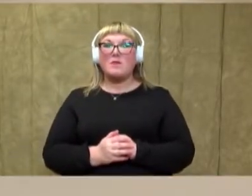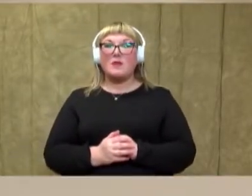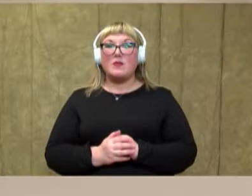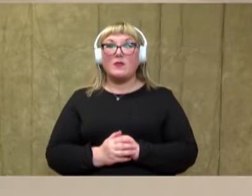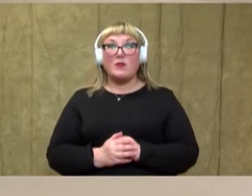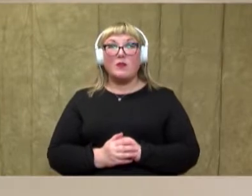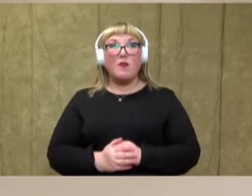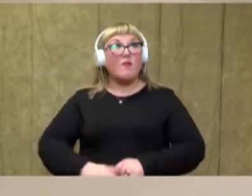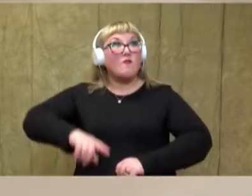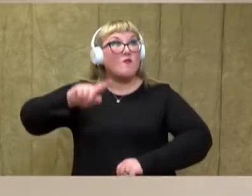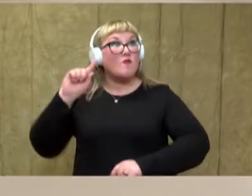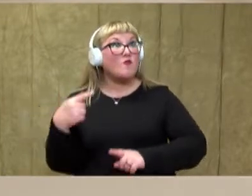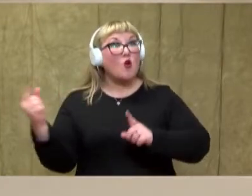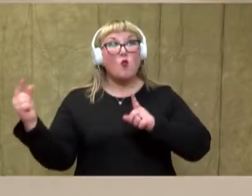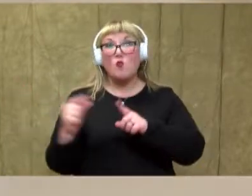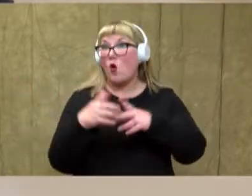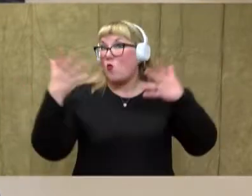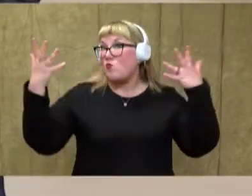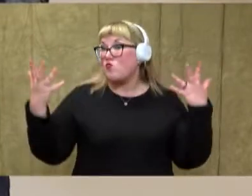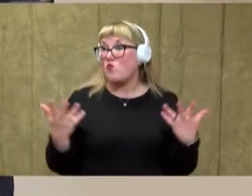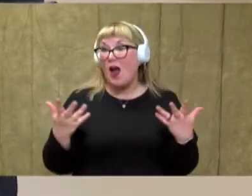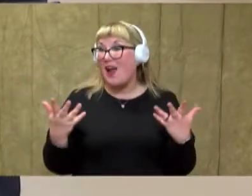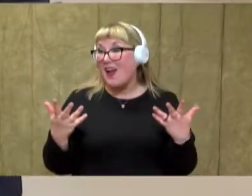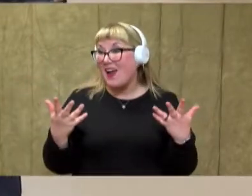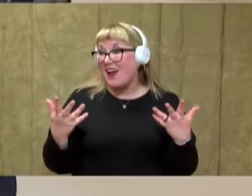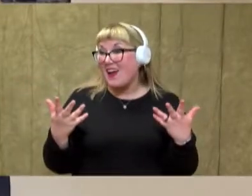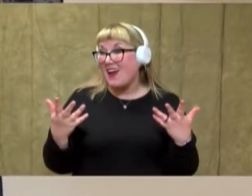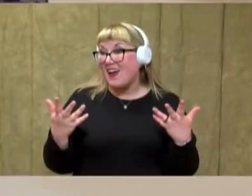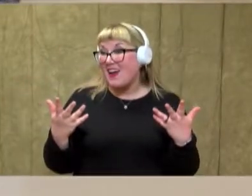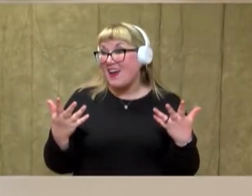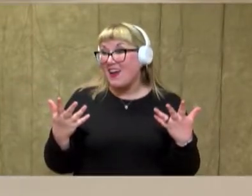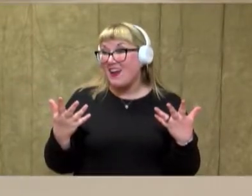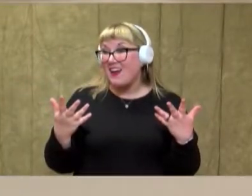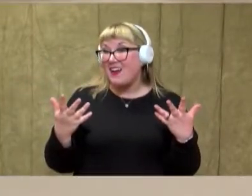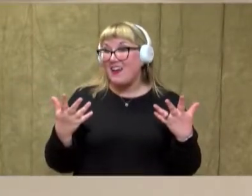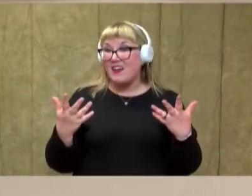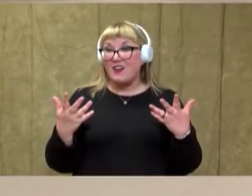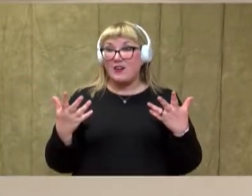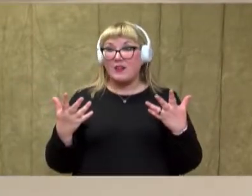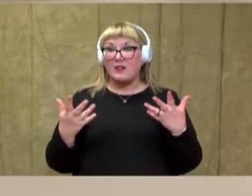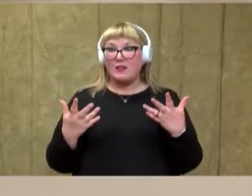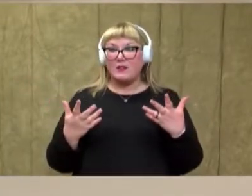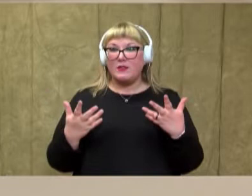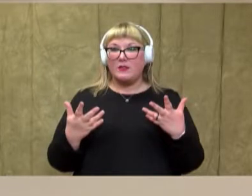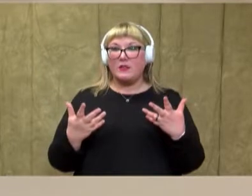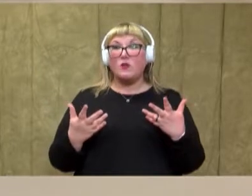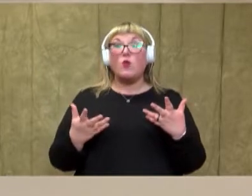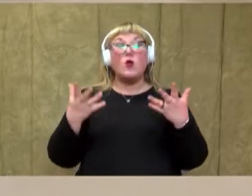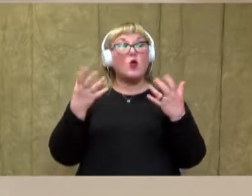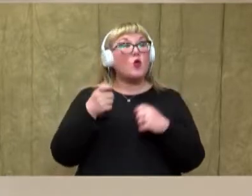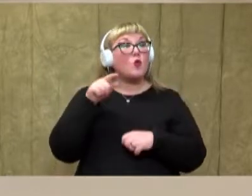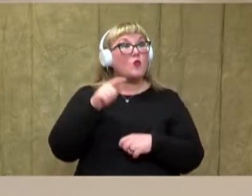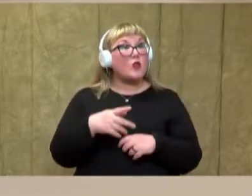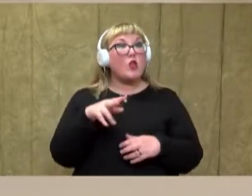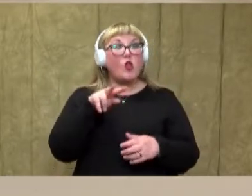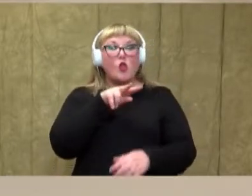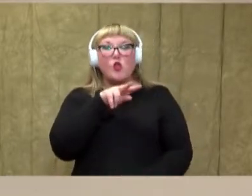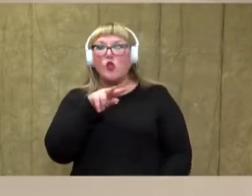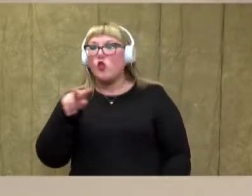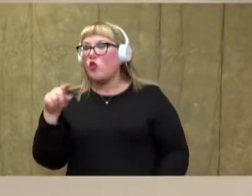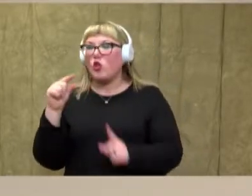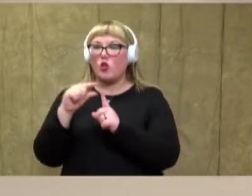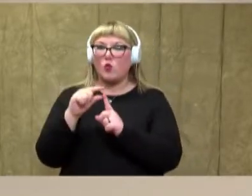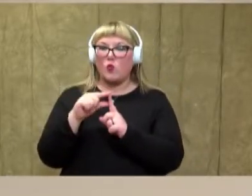Here's our very first word, everyone. So I want you all to try these steps. I want you to look at the